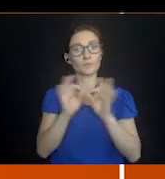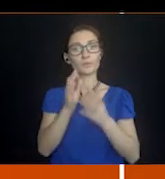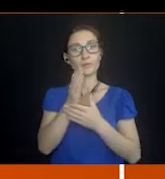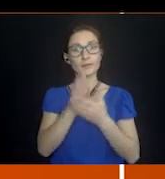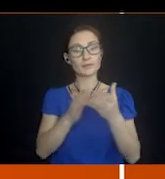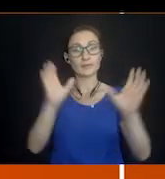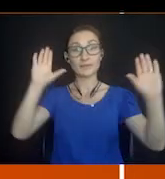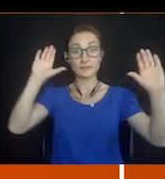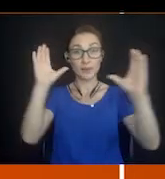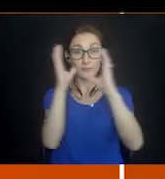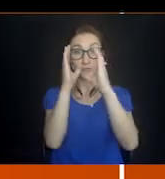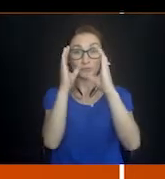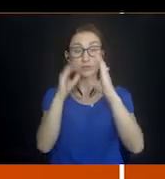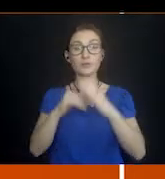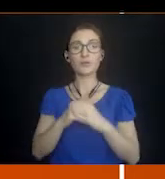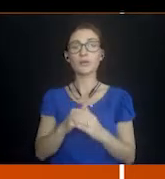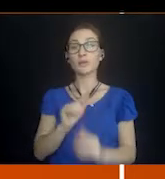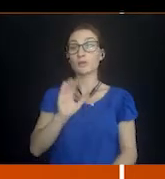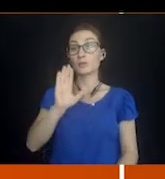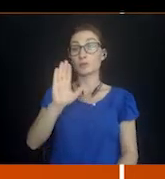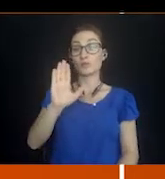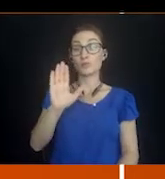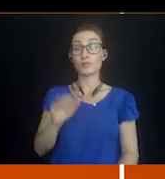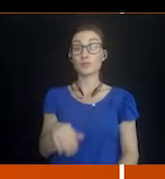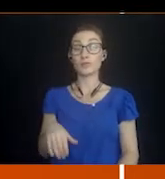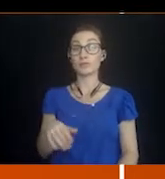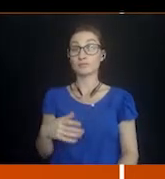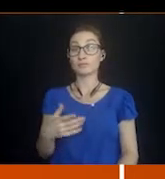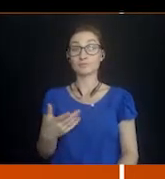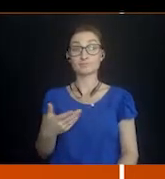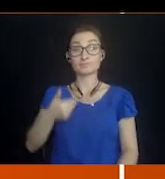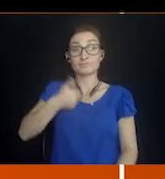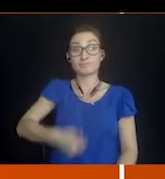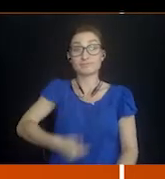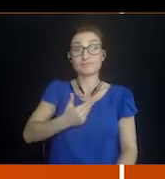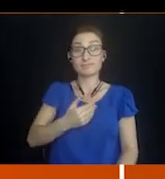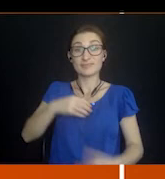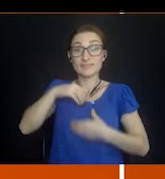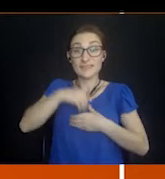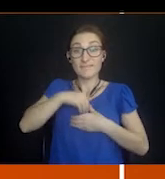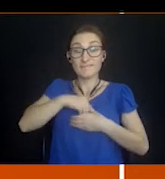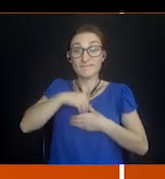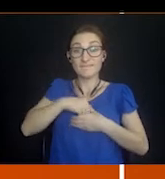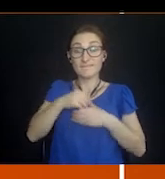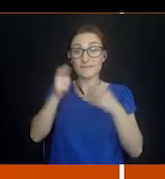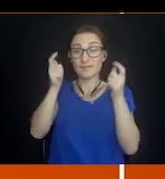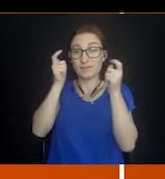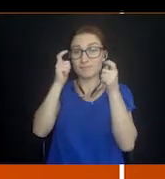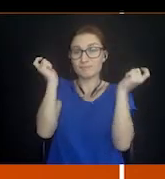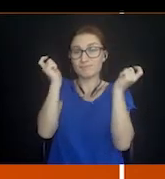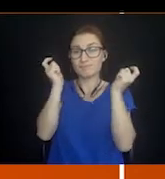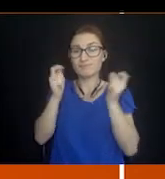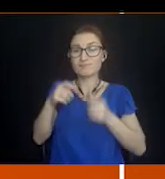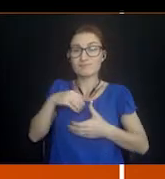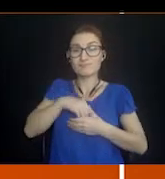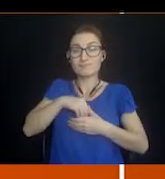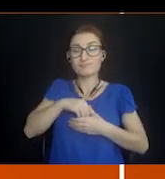One of the most significant aspects of tunnel vision is that it heightens your sense of